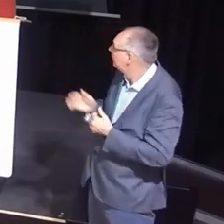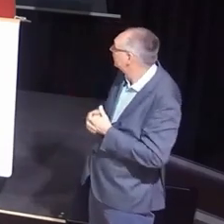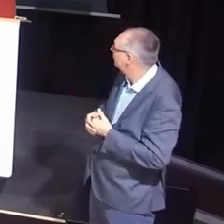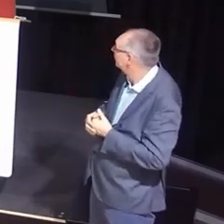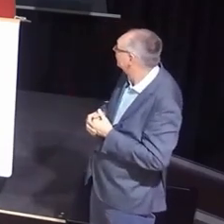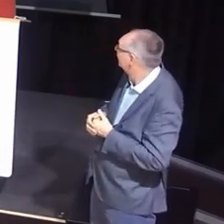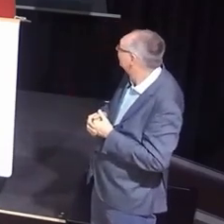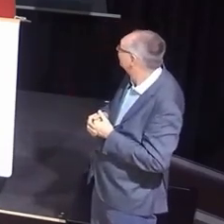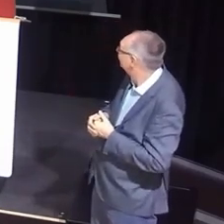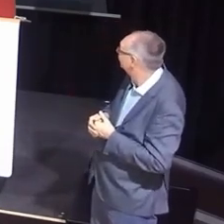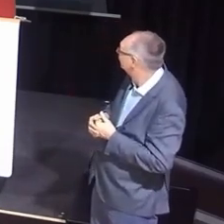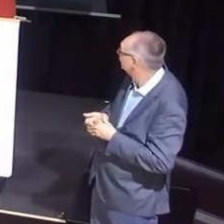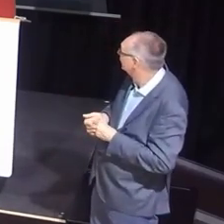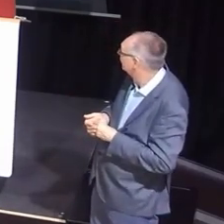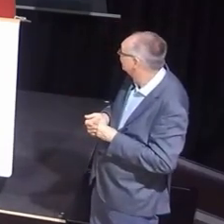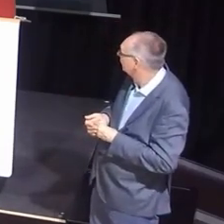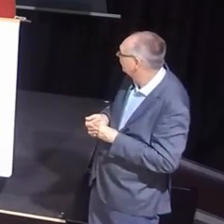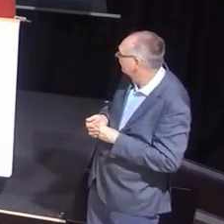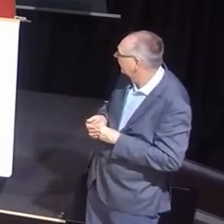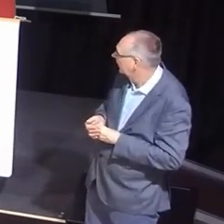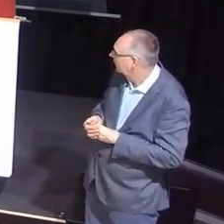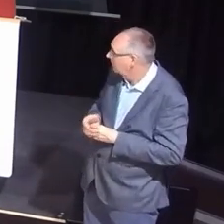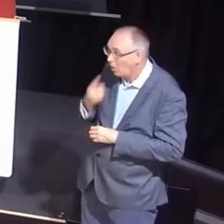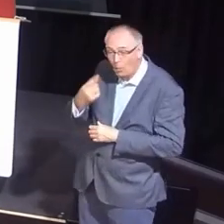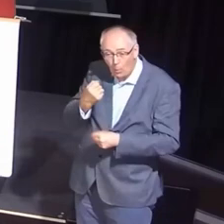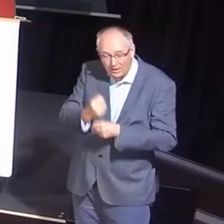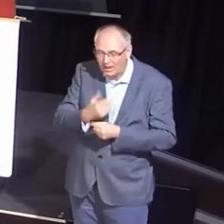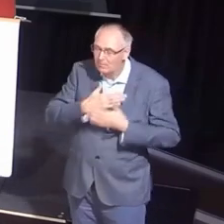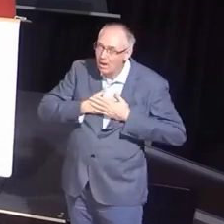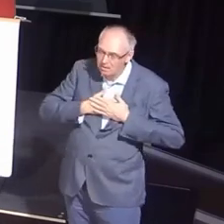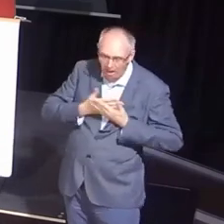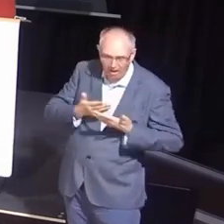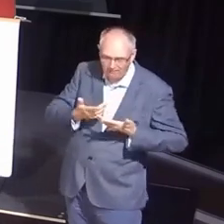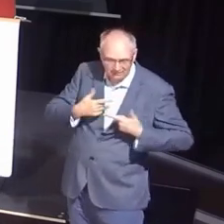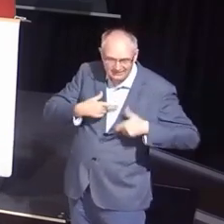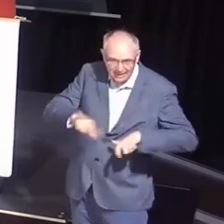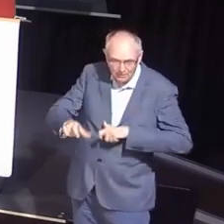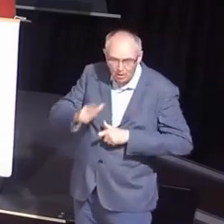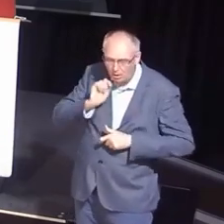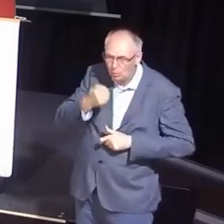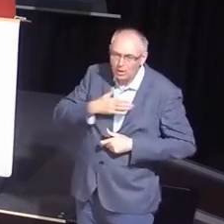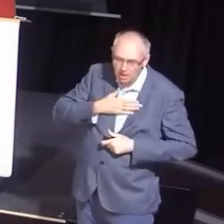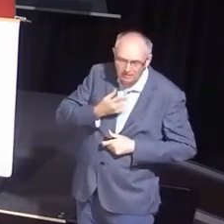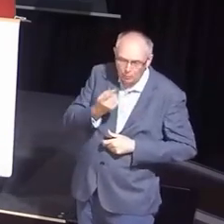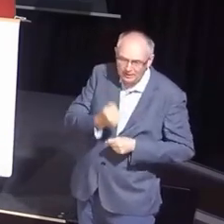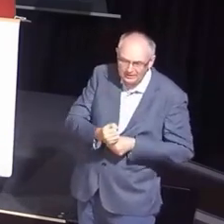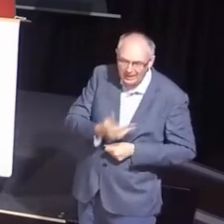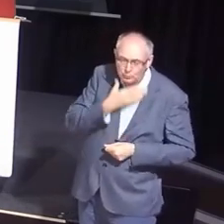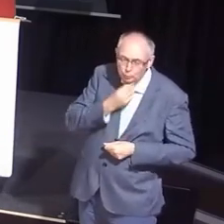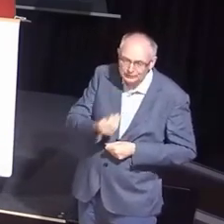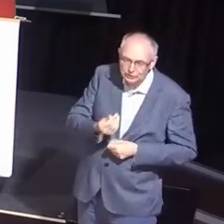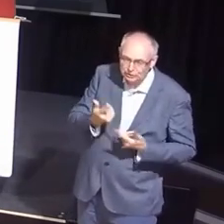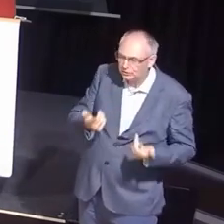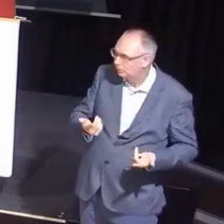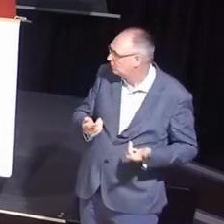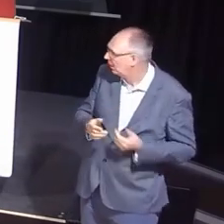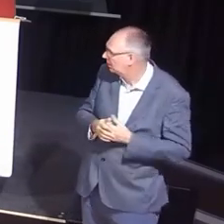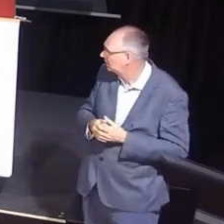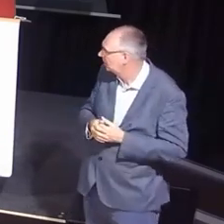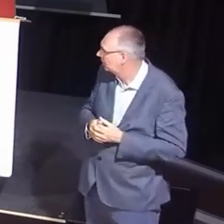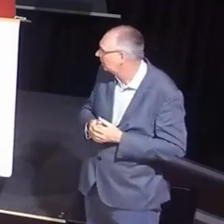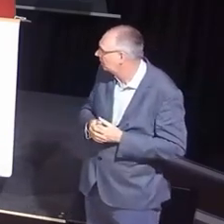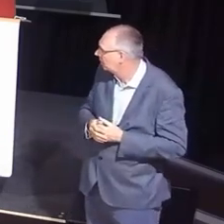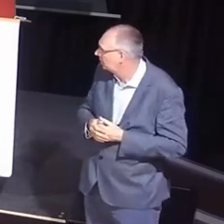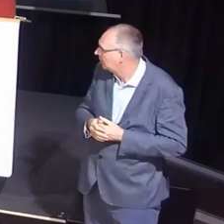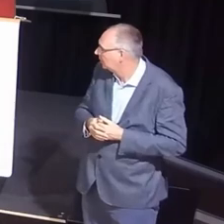know, I've played a game that I really wish I could have kept playing. It was a little bit too much cognitive for me, but I maybe would love to